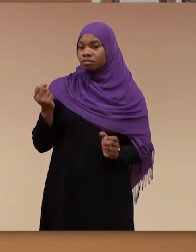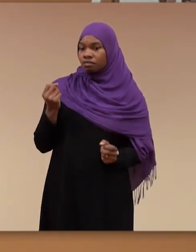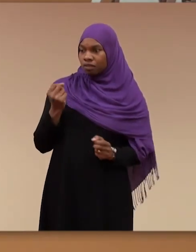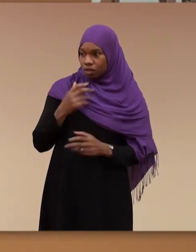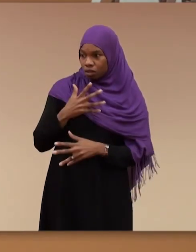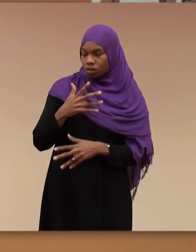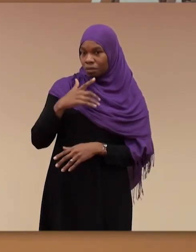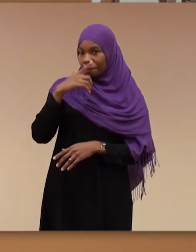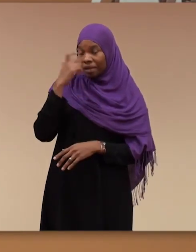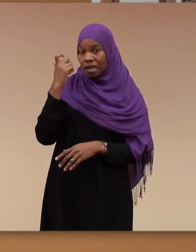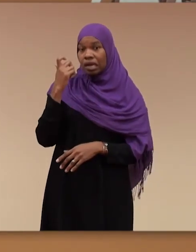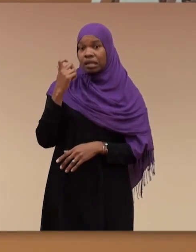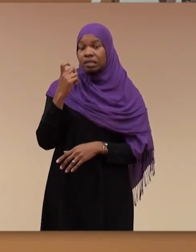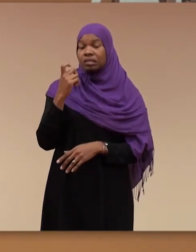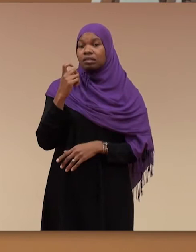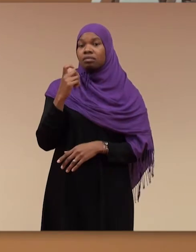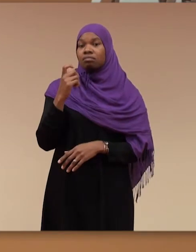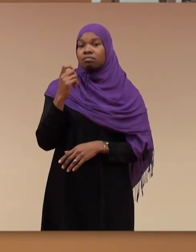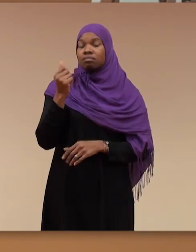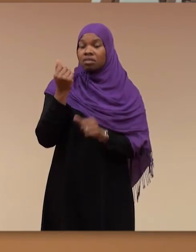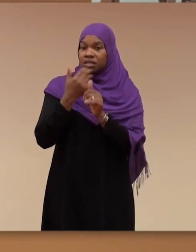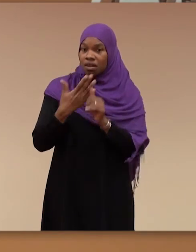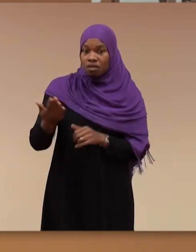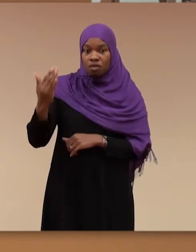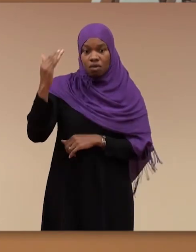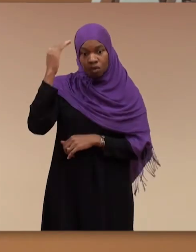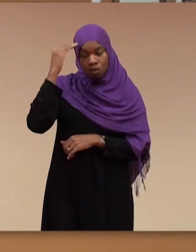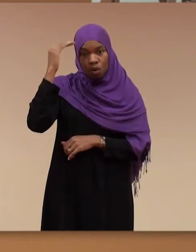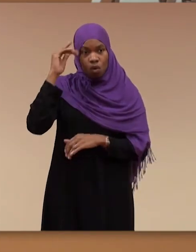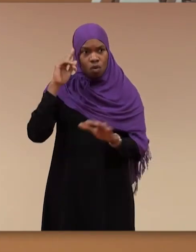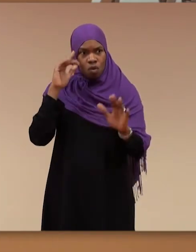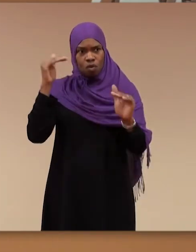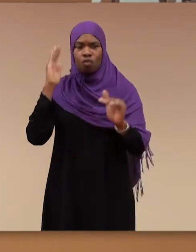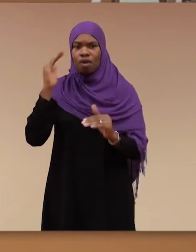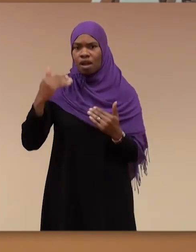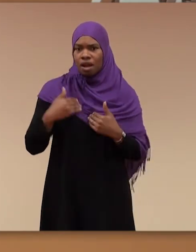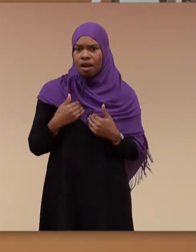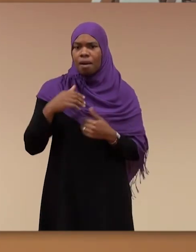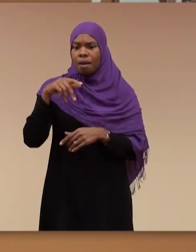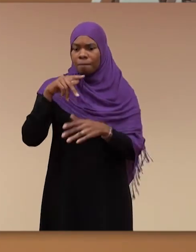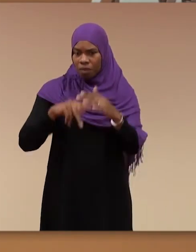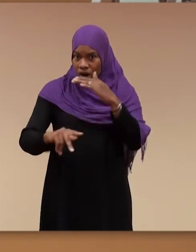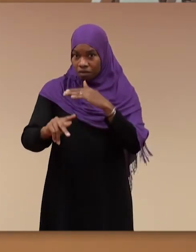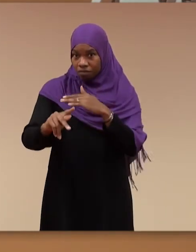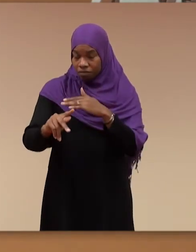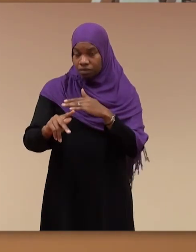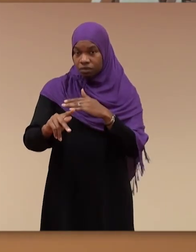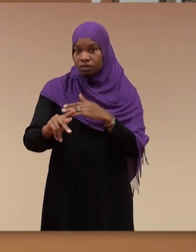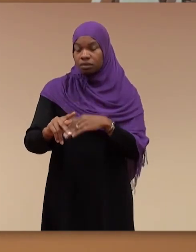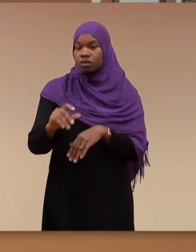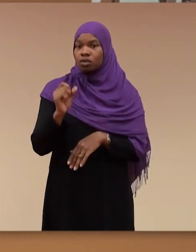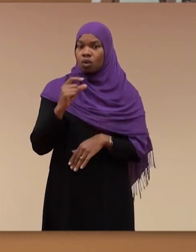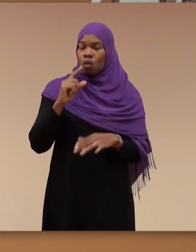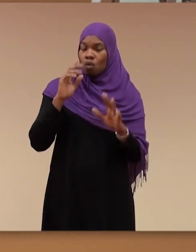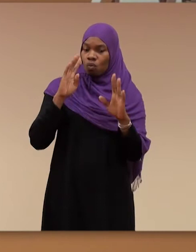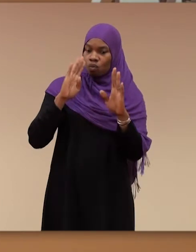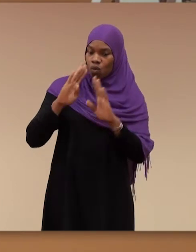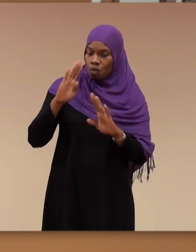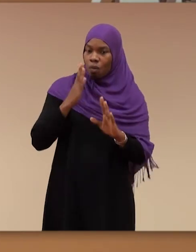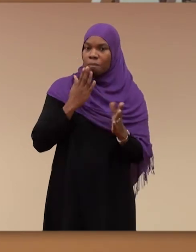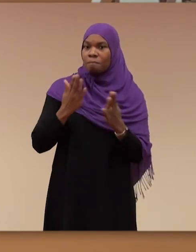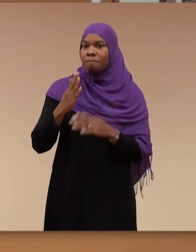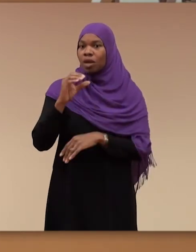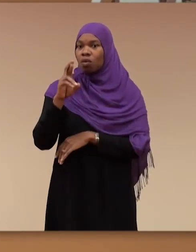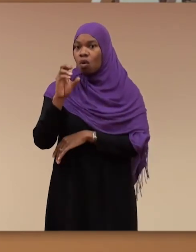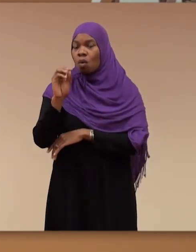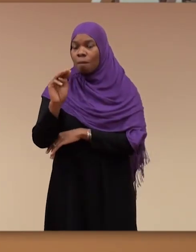the news was widespread, the people are expecting a prophet. So they were worried about the Romans who